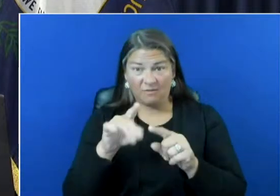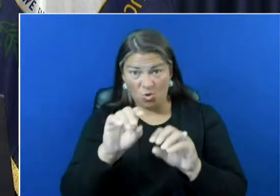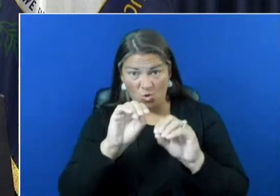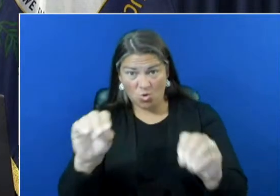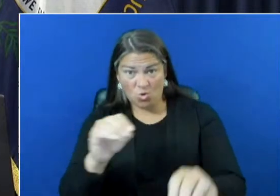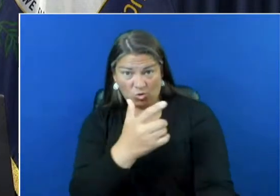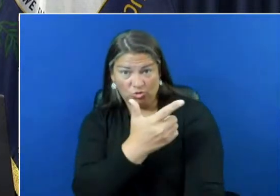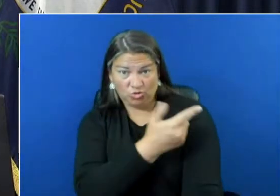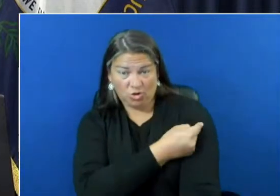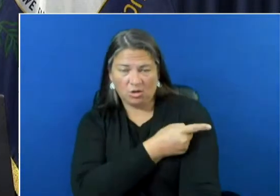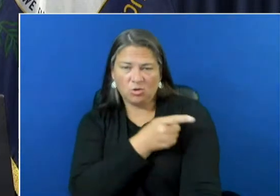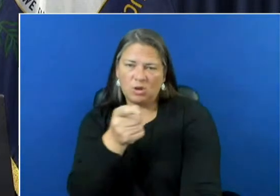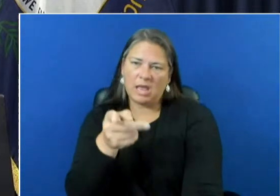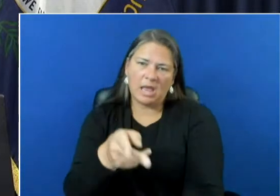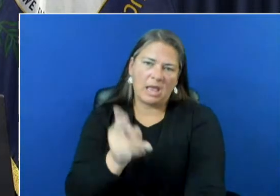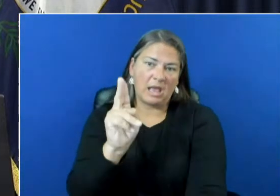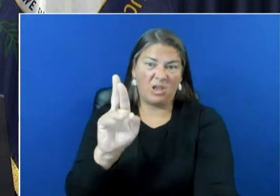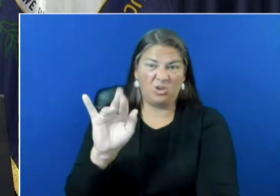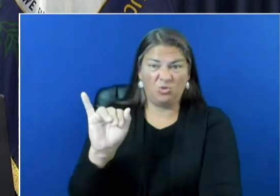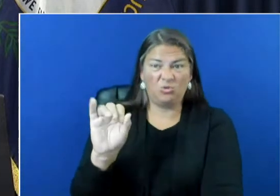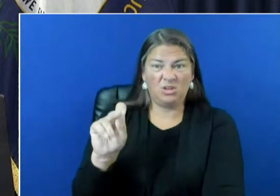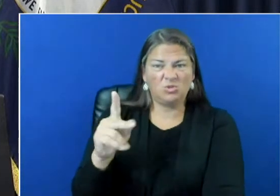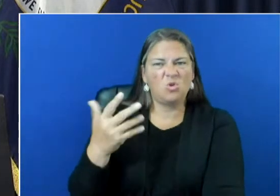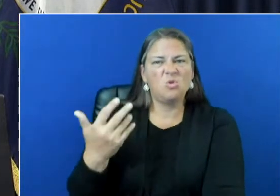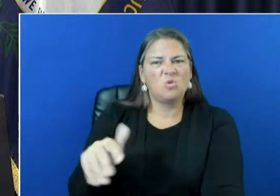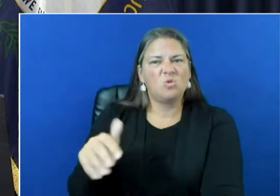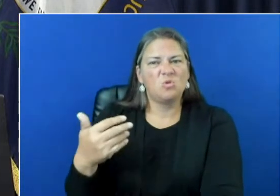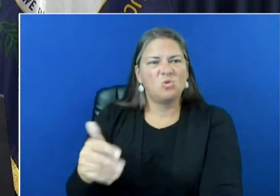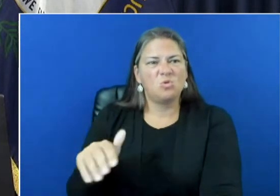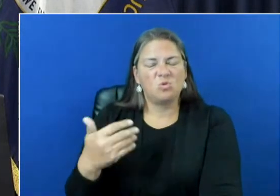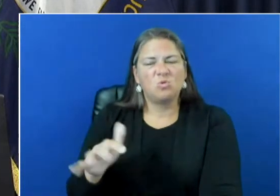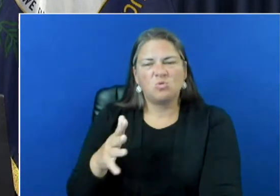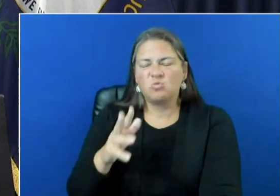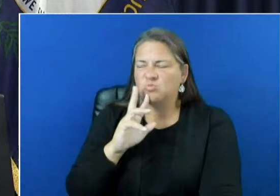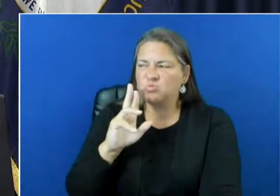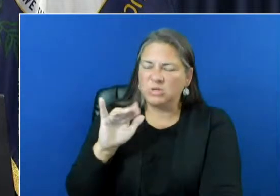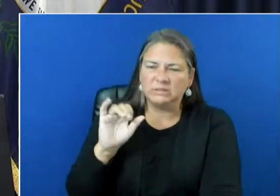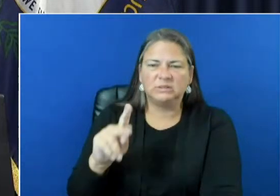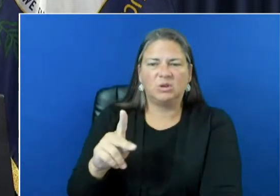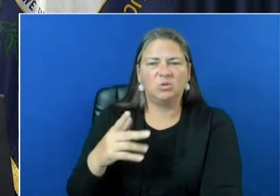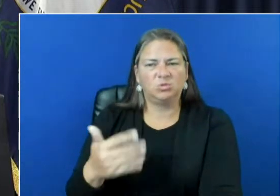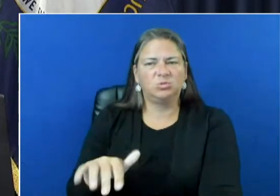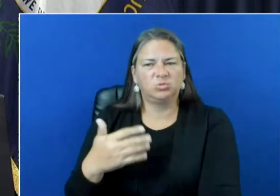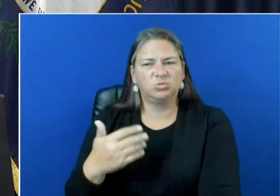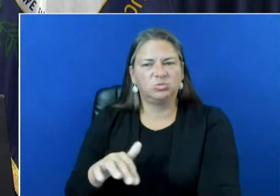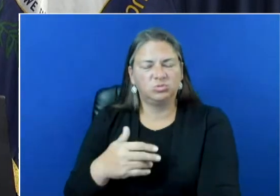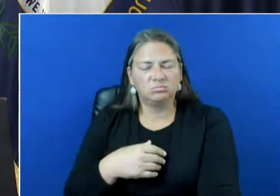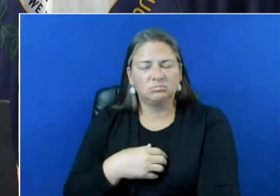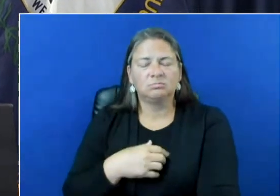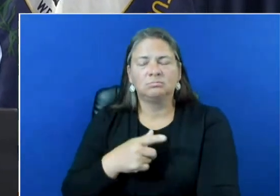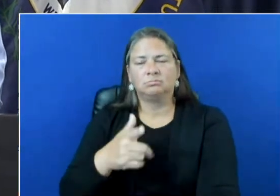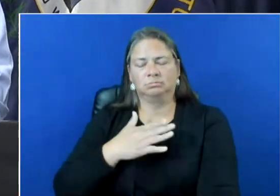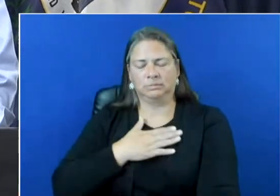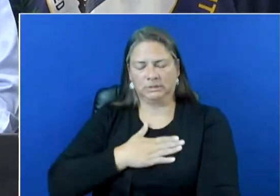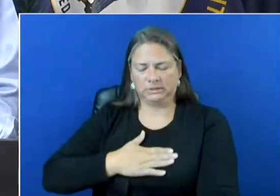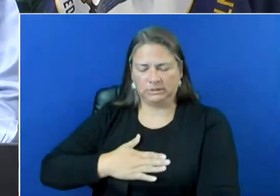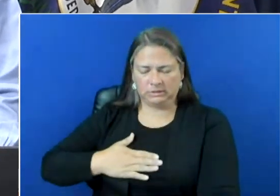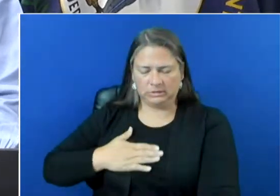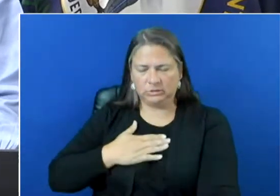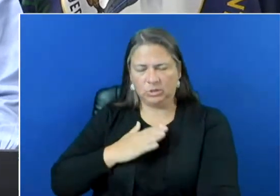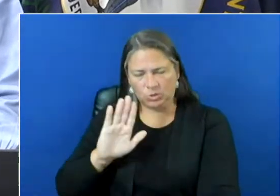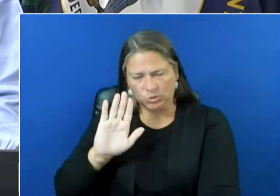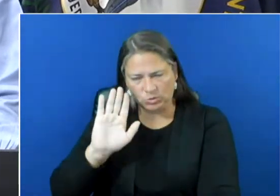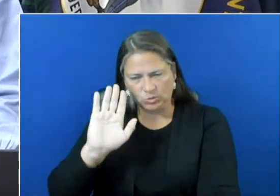risk. Significant risk. Please go get vaccinated. How